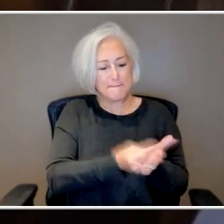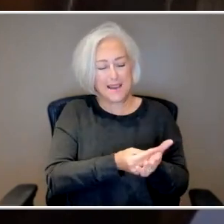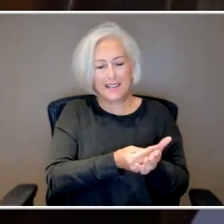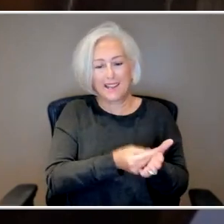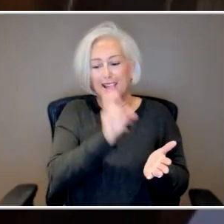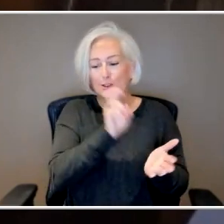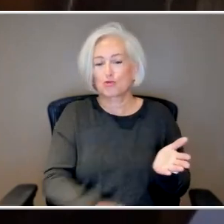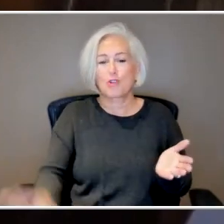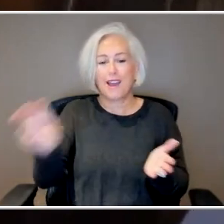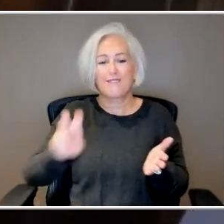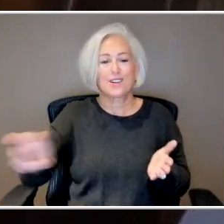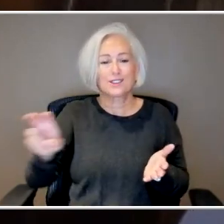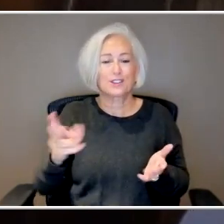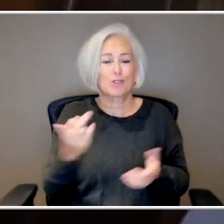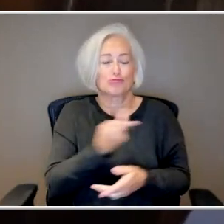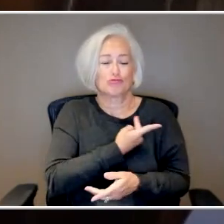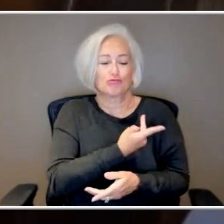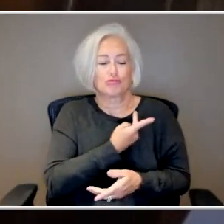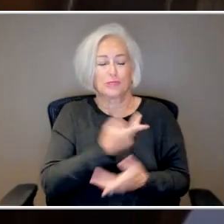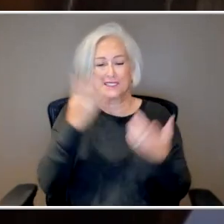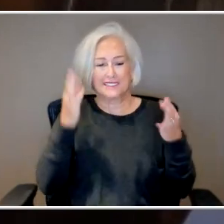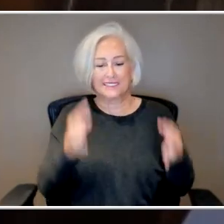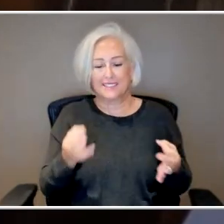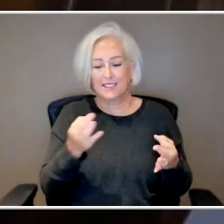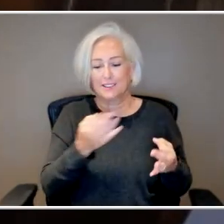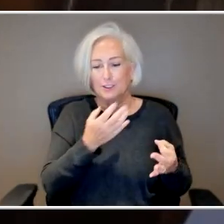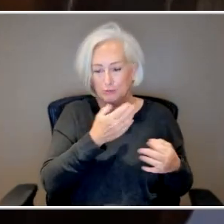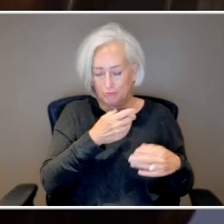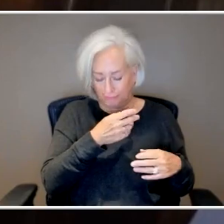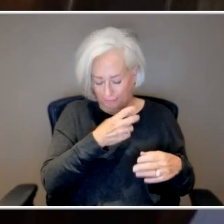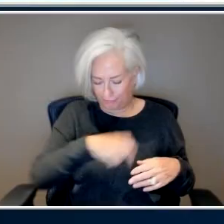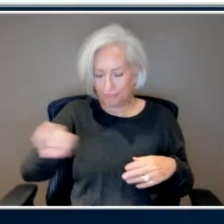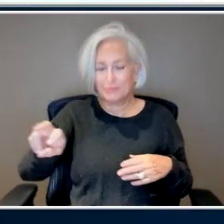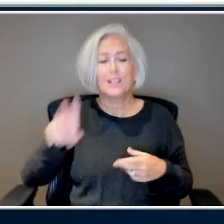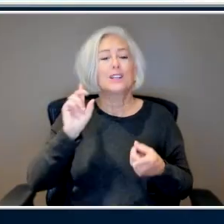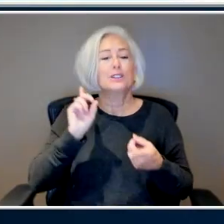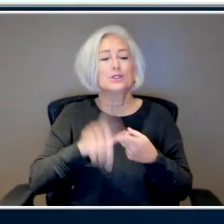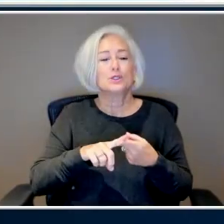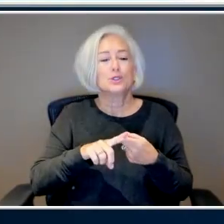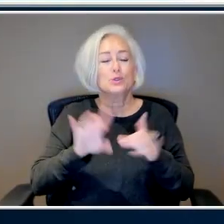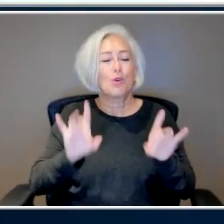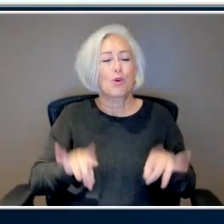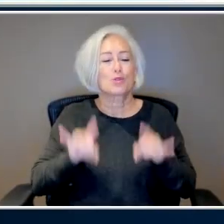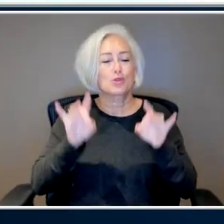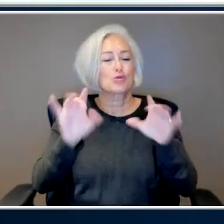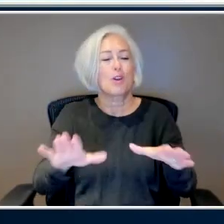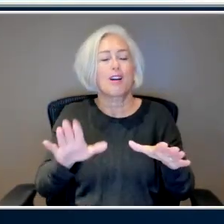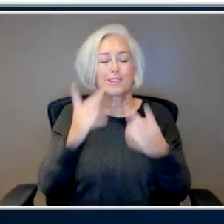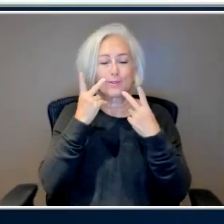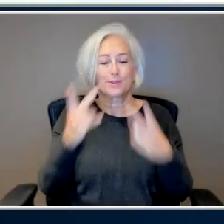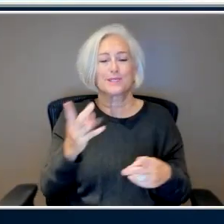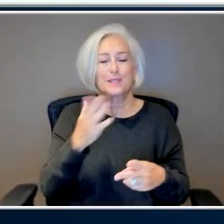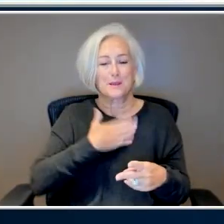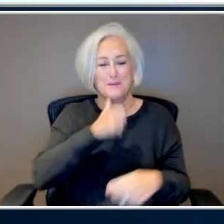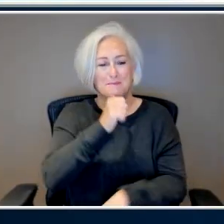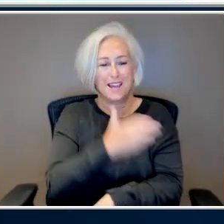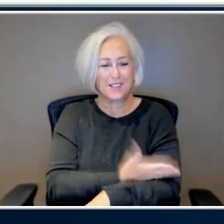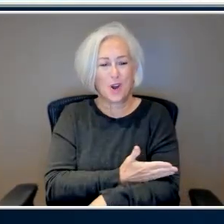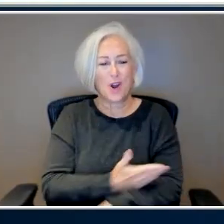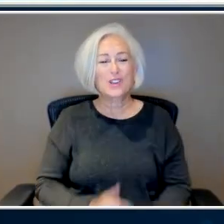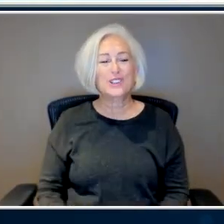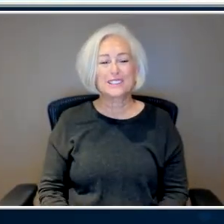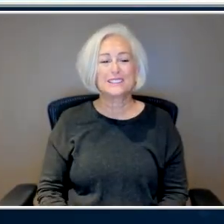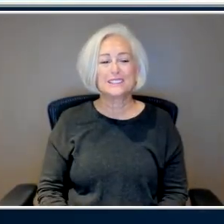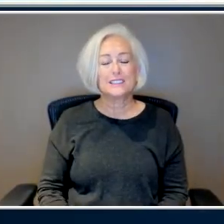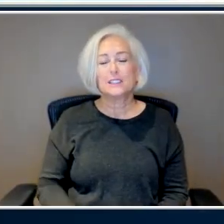decided to go to Australia and see my daughter. I love that. Yeah, just hearing you share all of that, your life is not